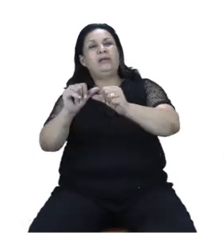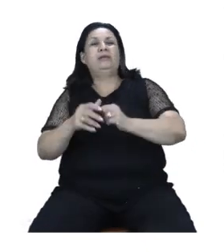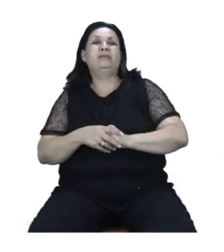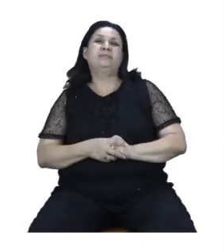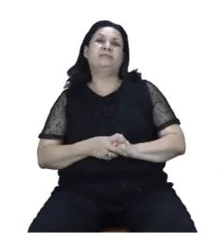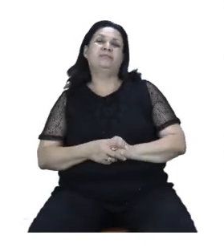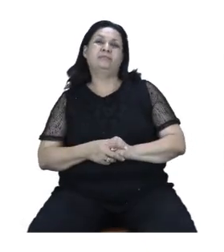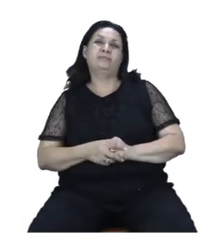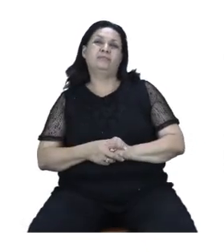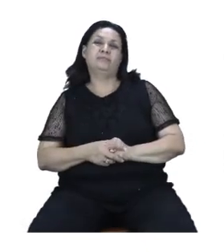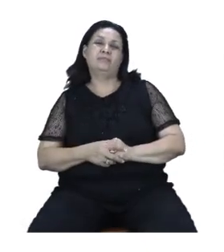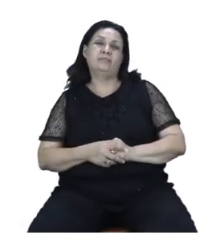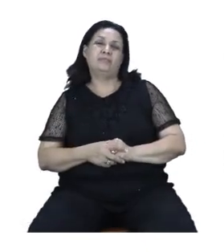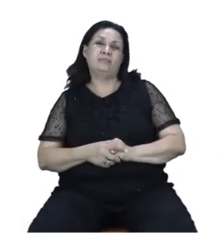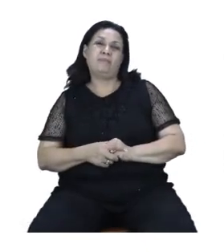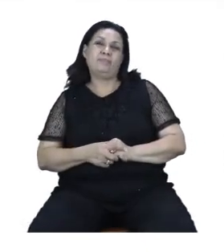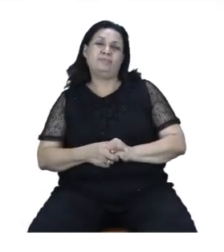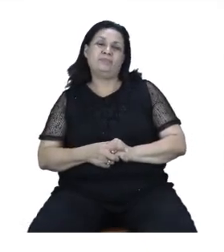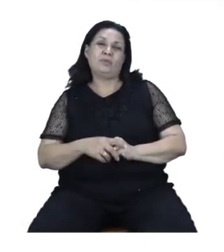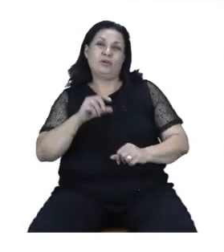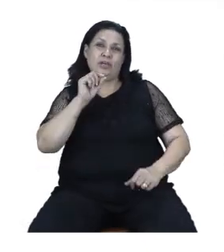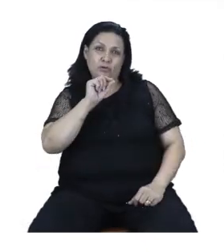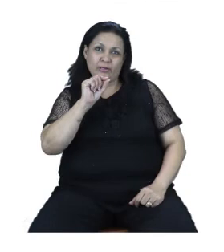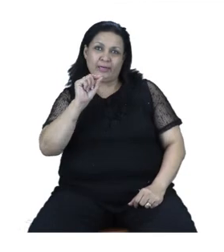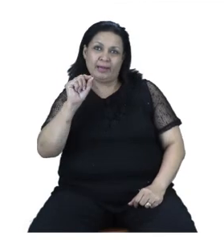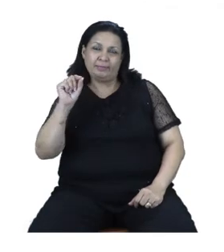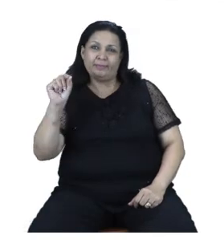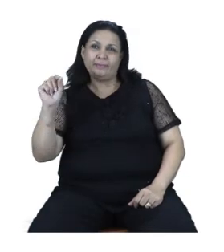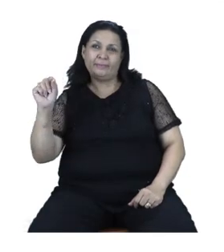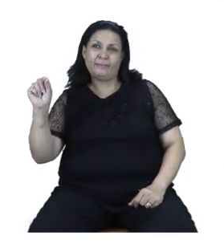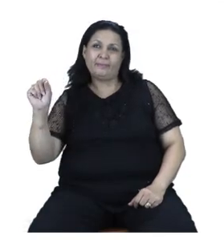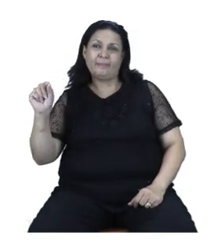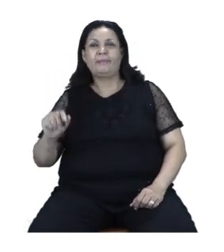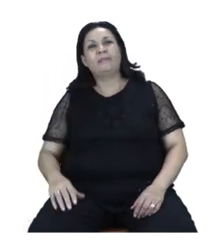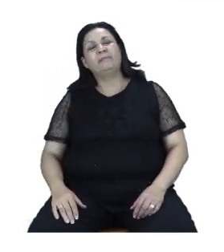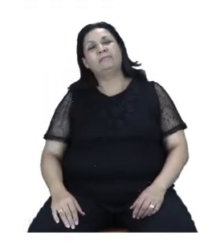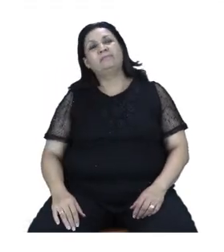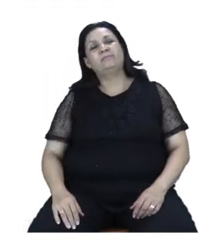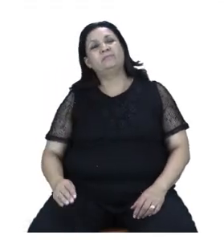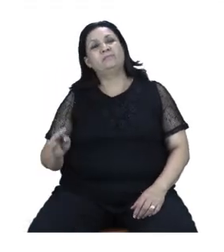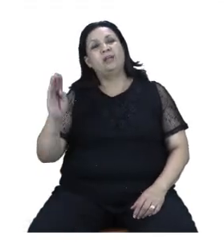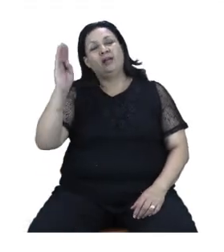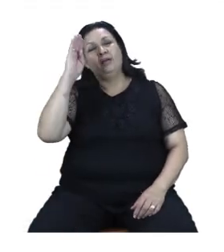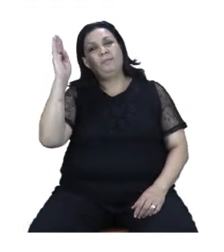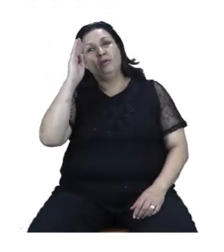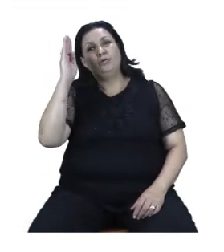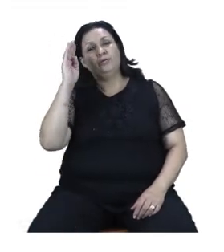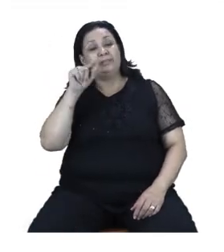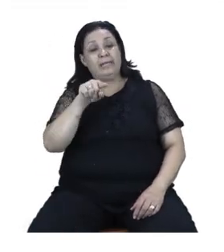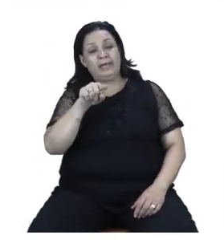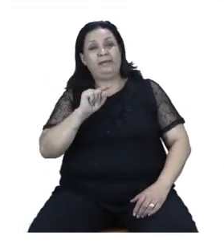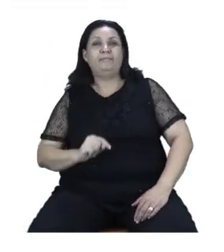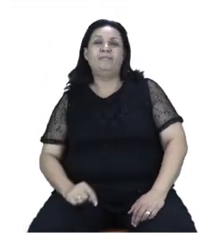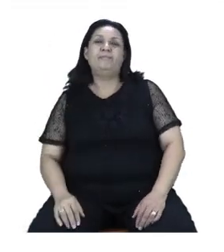blue crayon on the dotted lines. Now the blue crayon is there. I'm sure you can